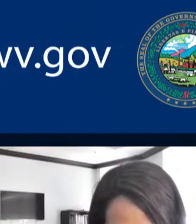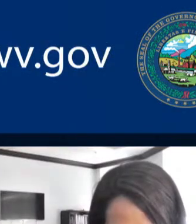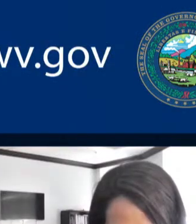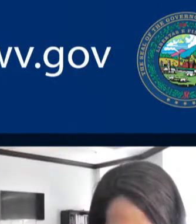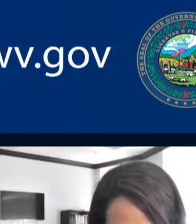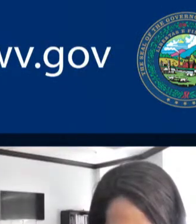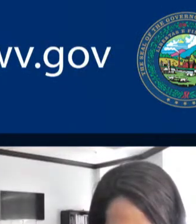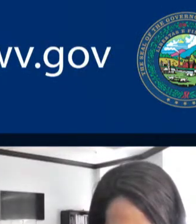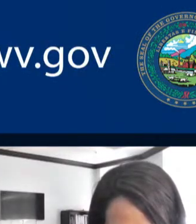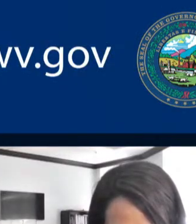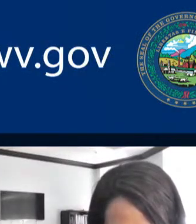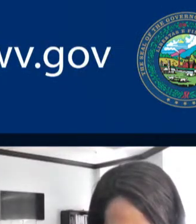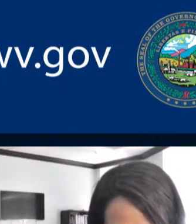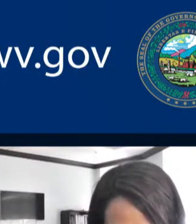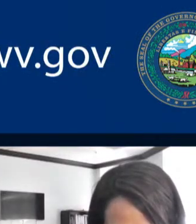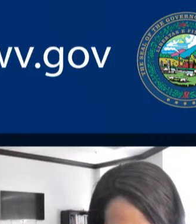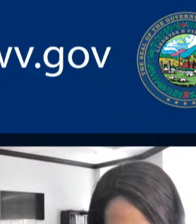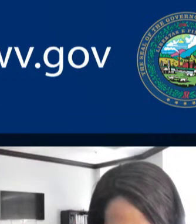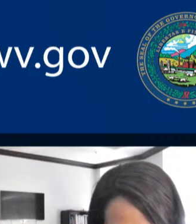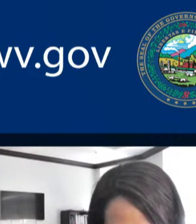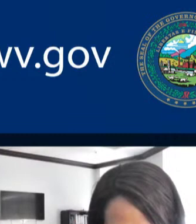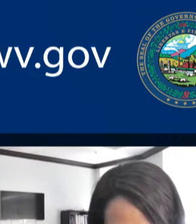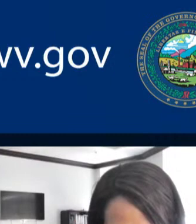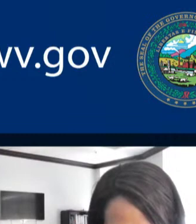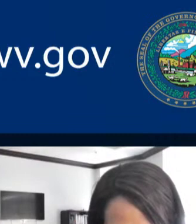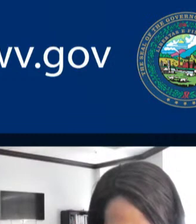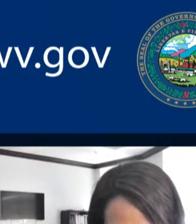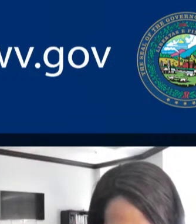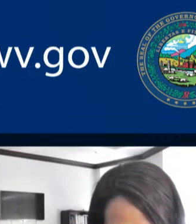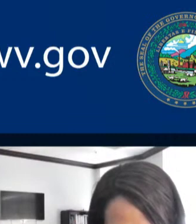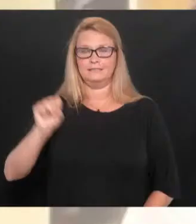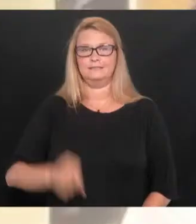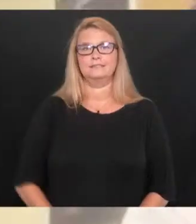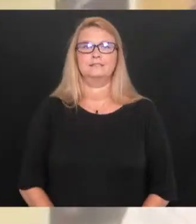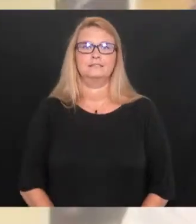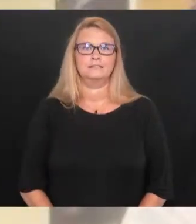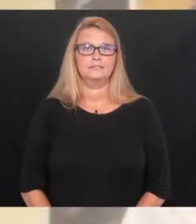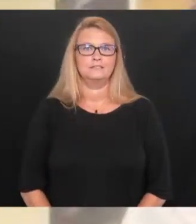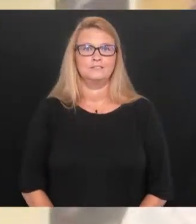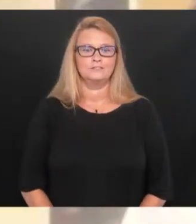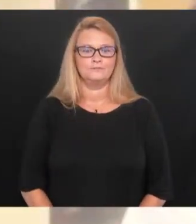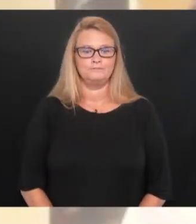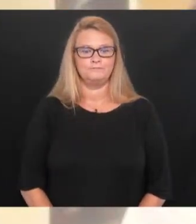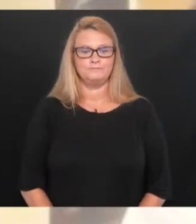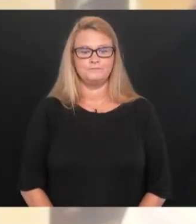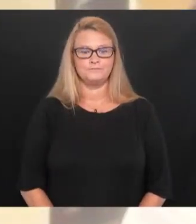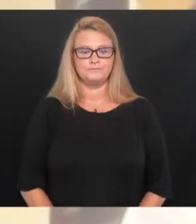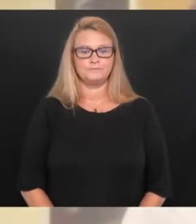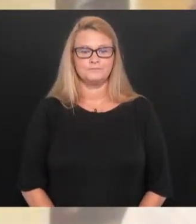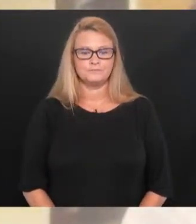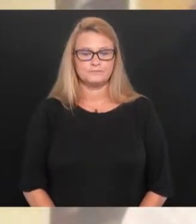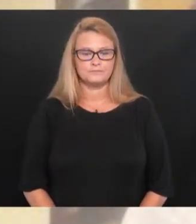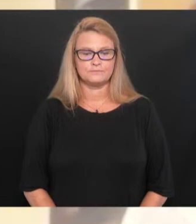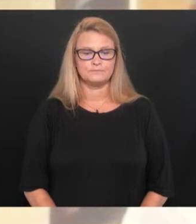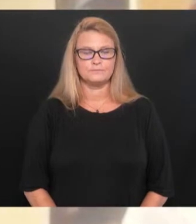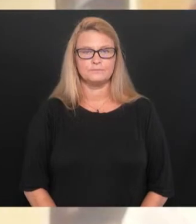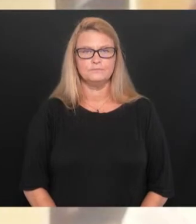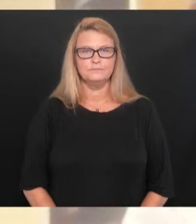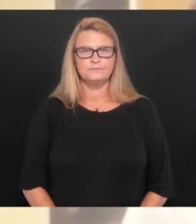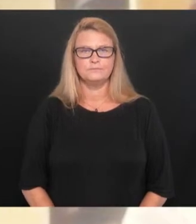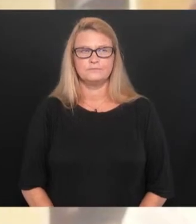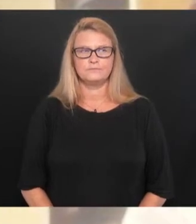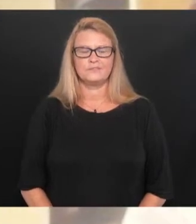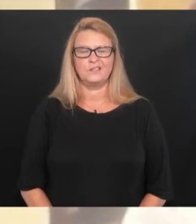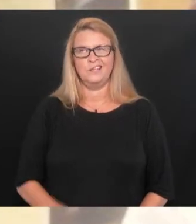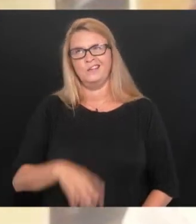to Dave Mistich with West Virginia Public Broadcasting. Hi, Governor. Hi, panel. It seems like there's some talk about discrepancies in guidance